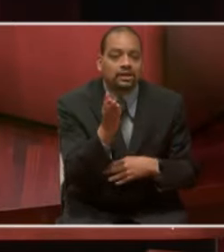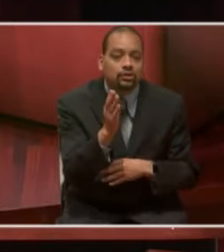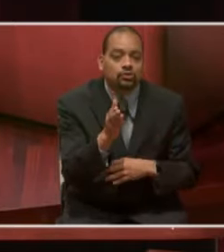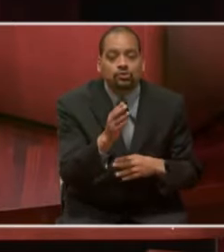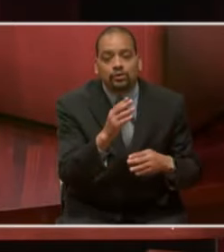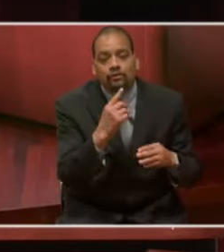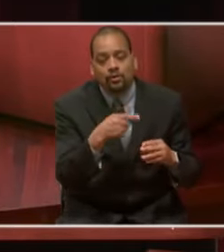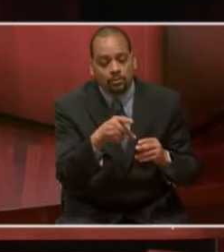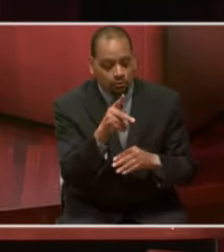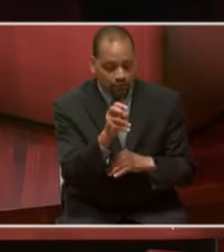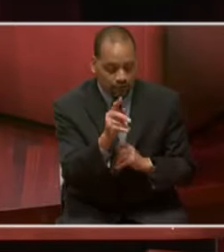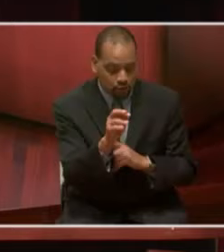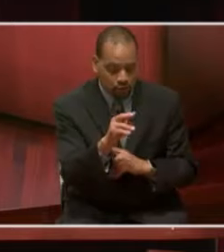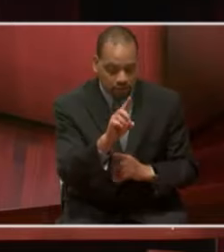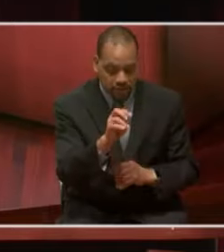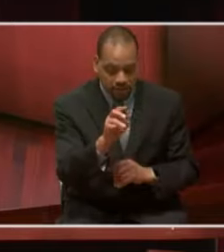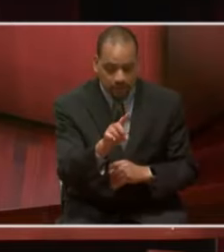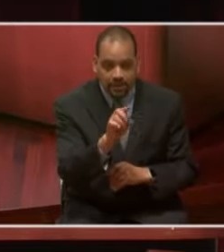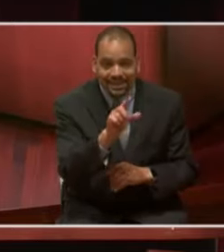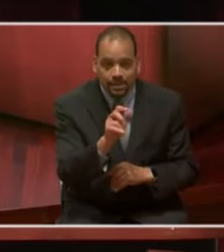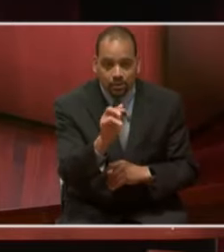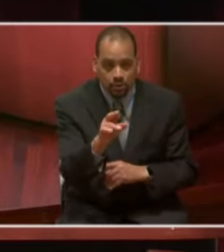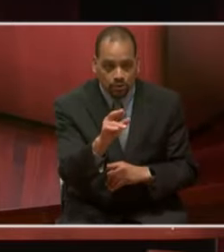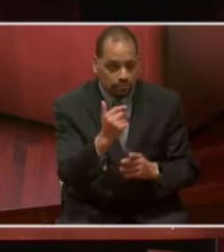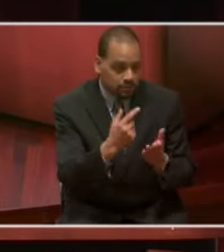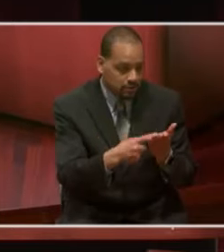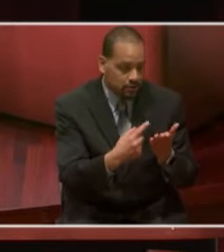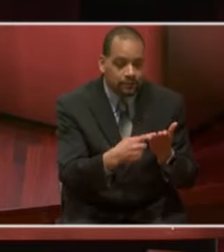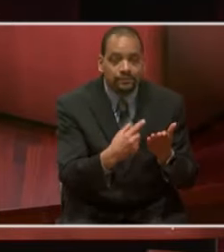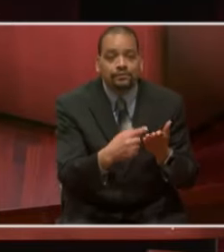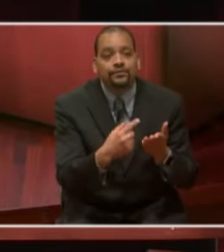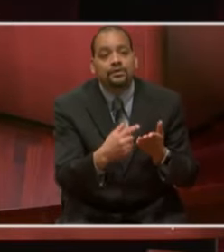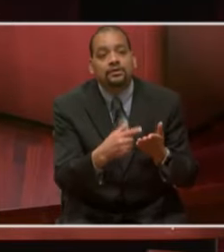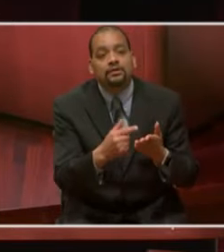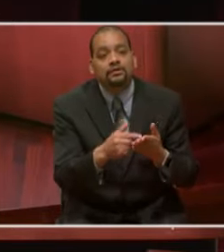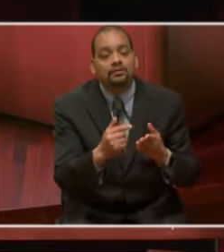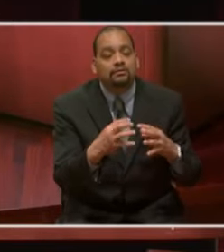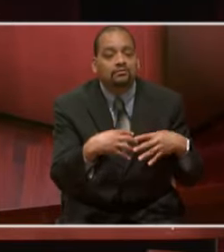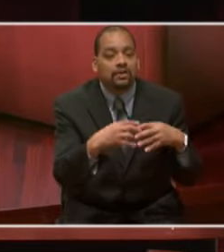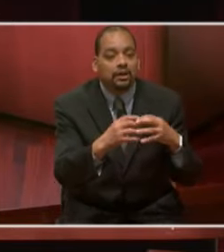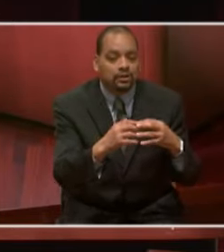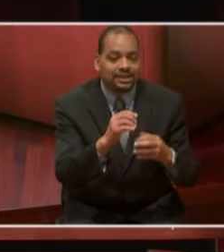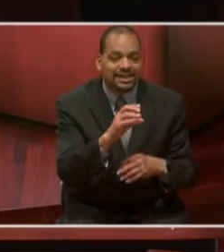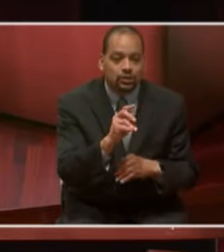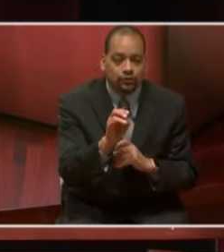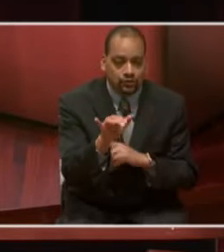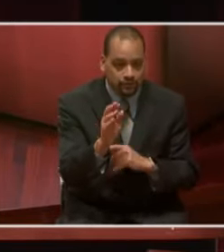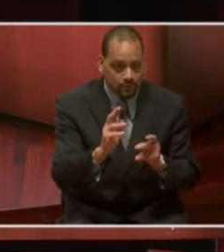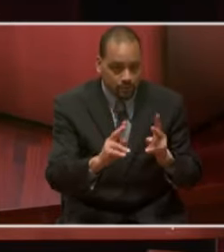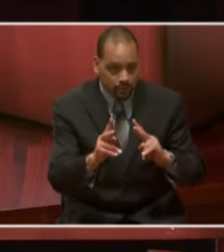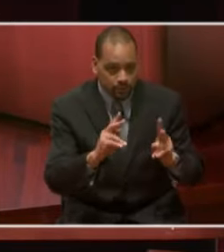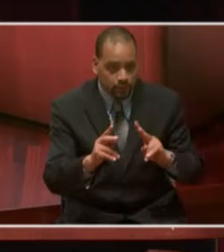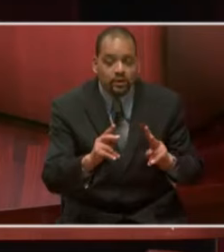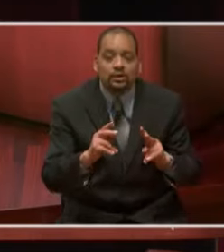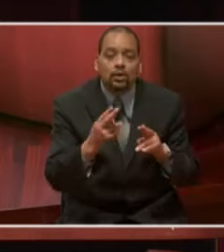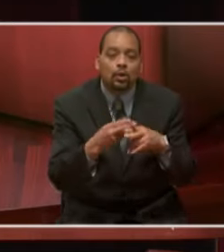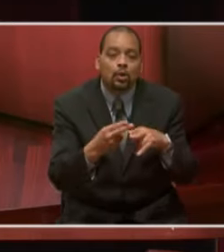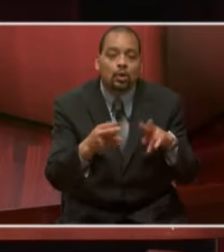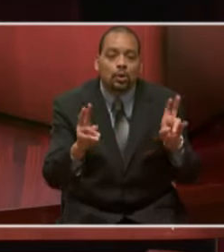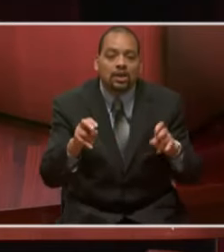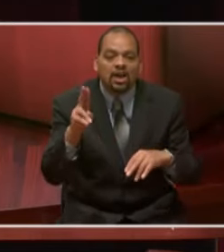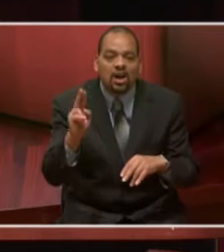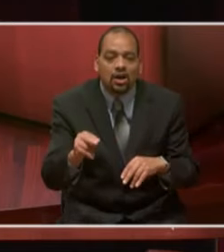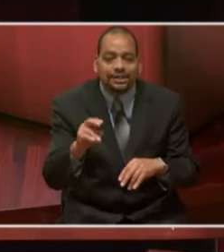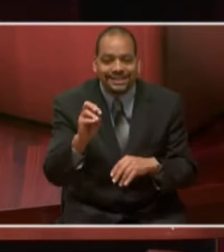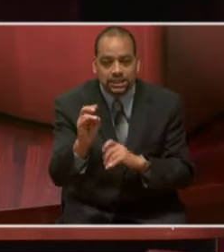lobby for a brief period after the program. Described as a lawmaker whose fingerprints are on some